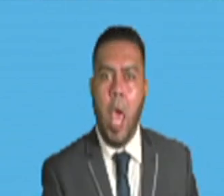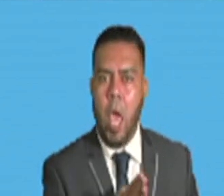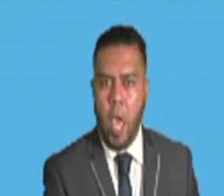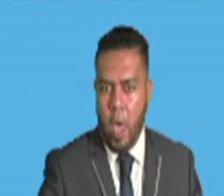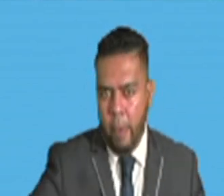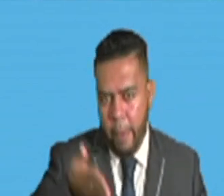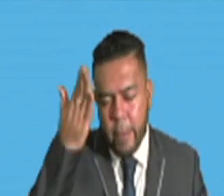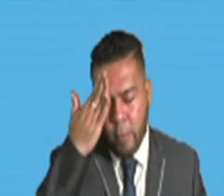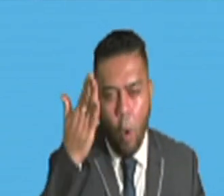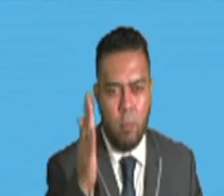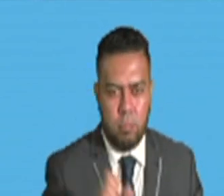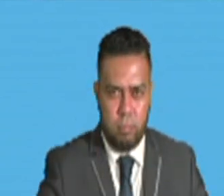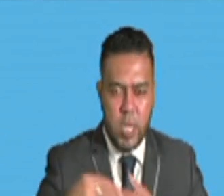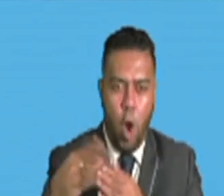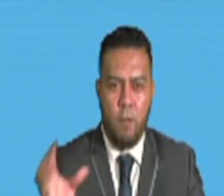He knows